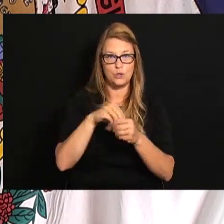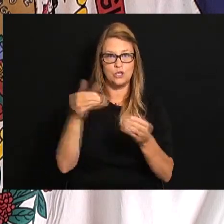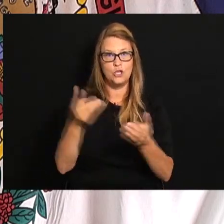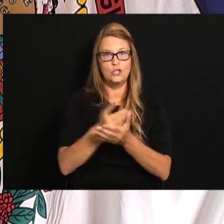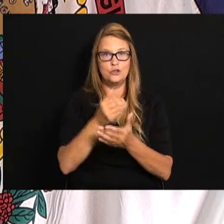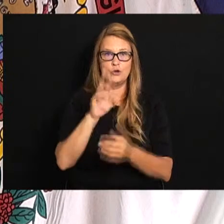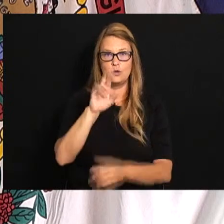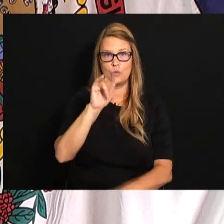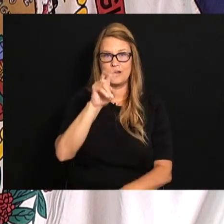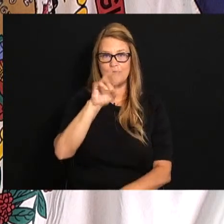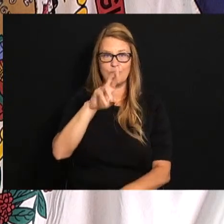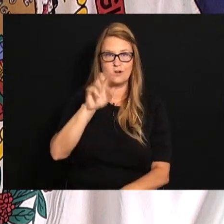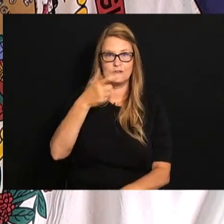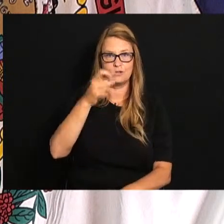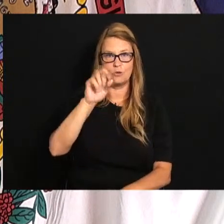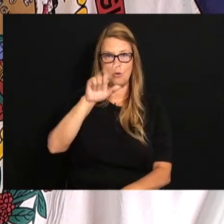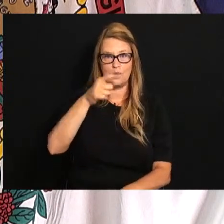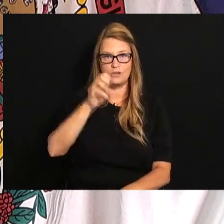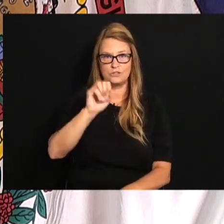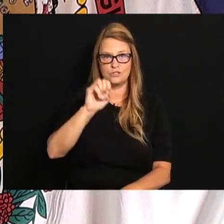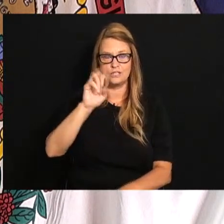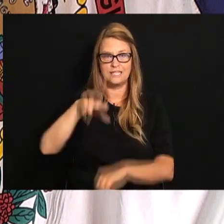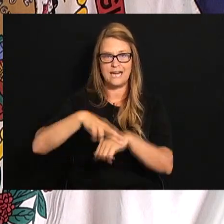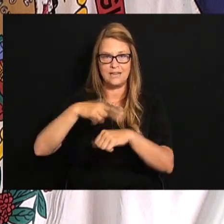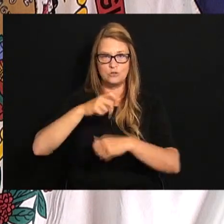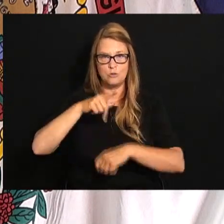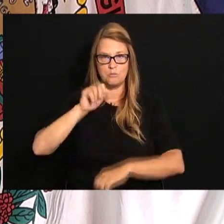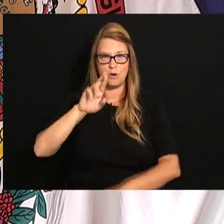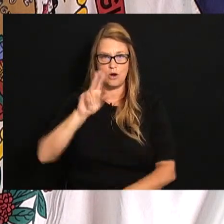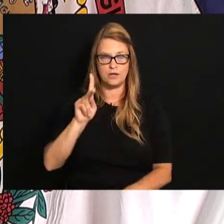Gorge National Park and Preserve. We have